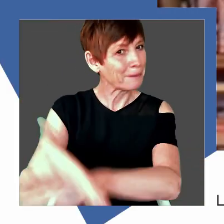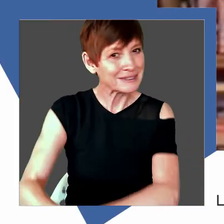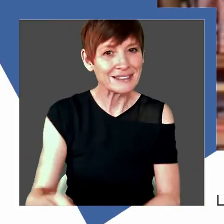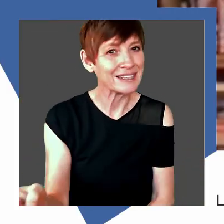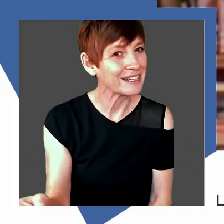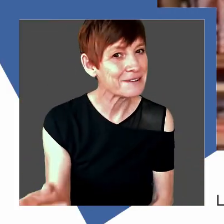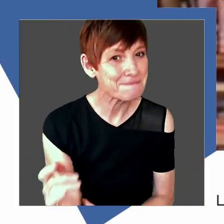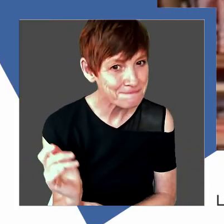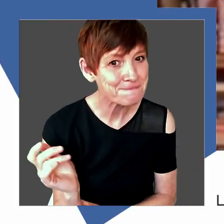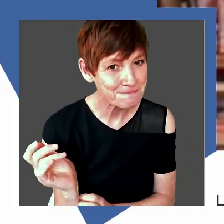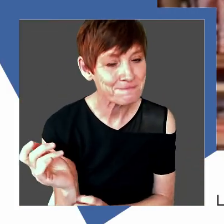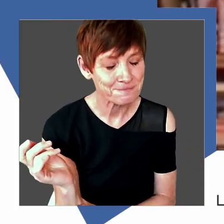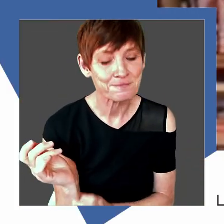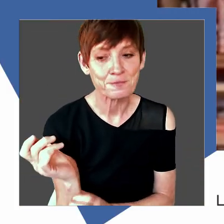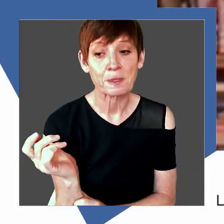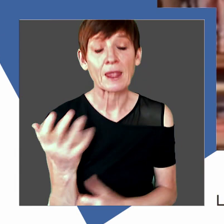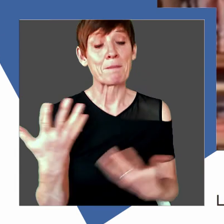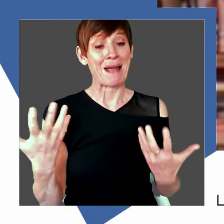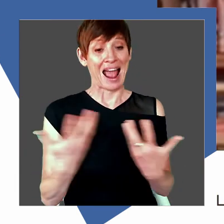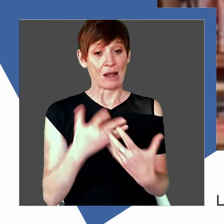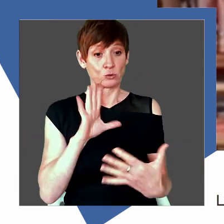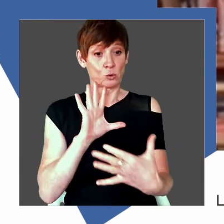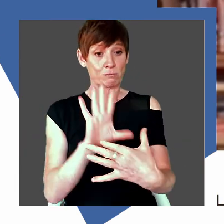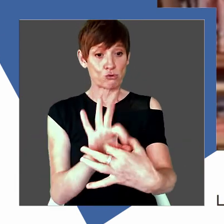like how to approach somebody.